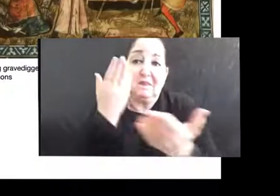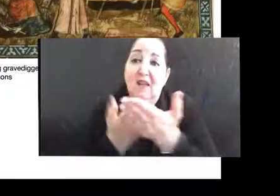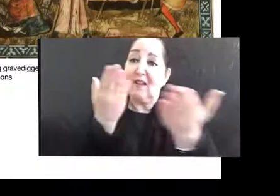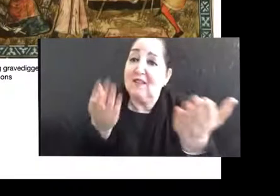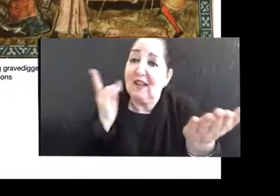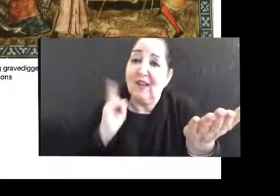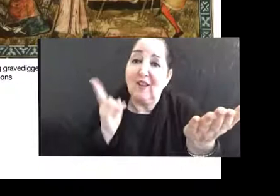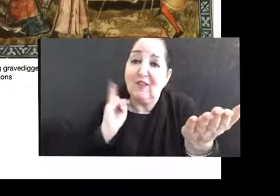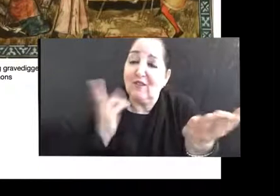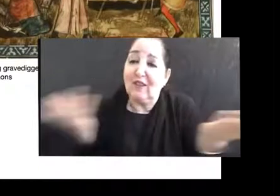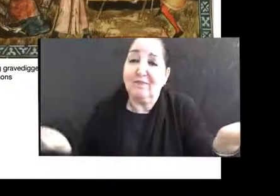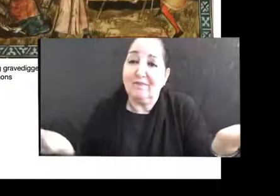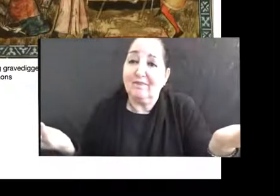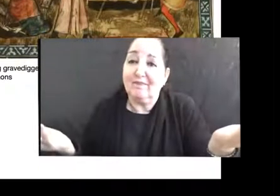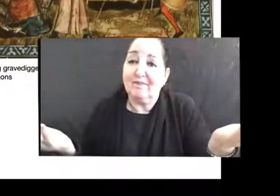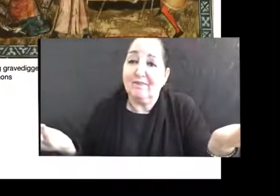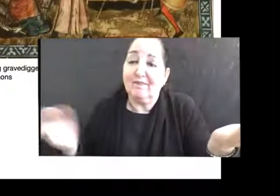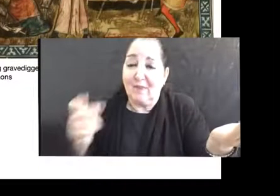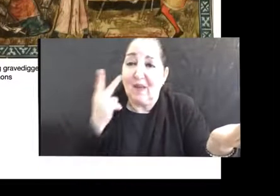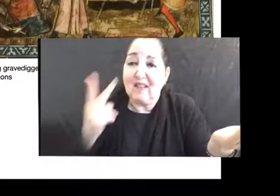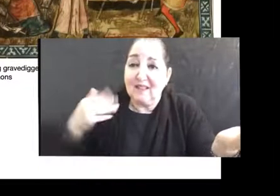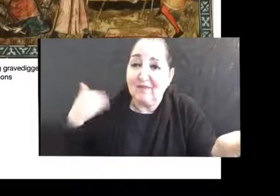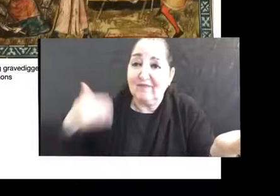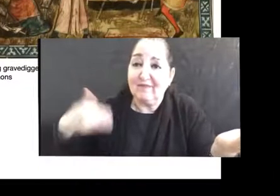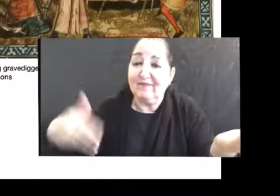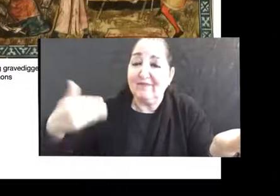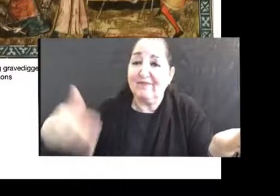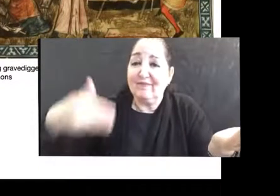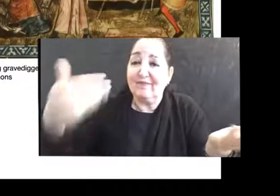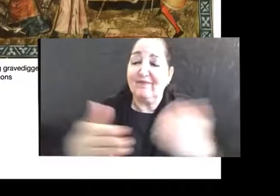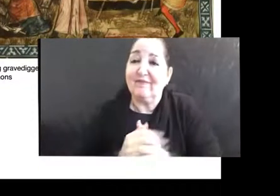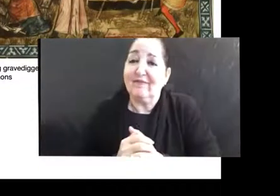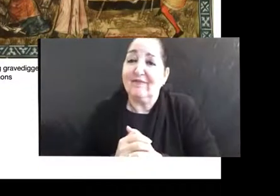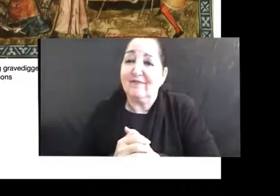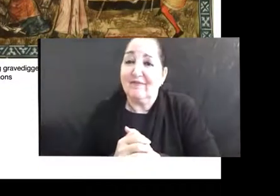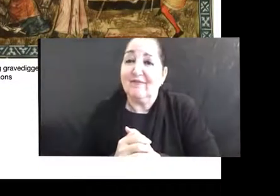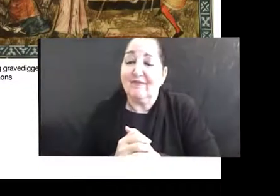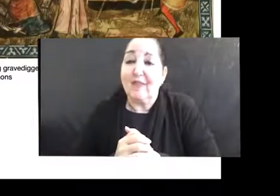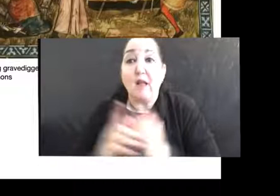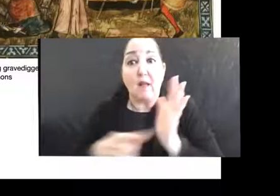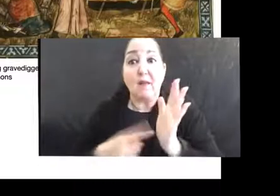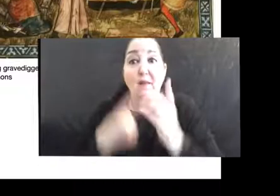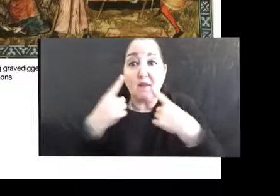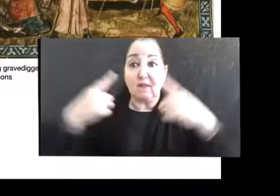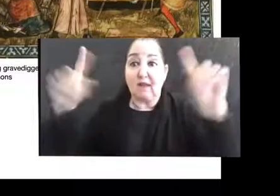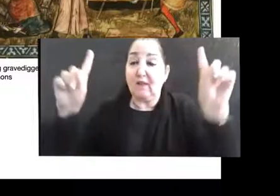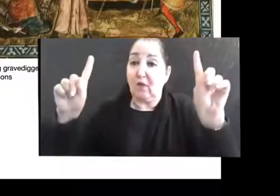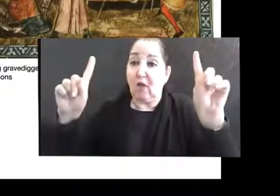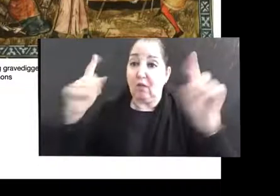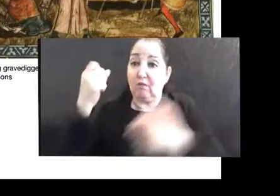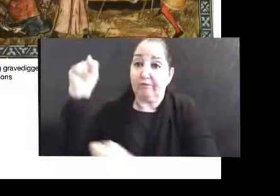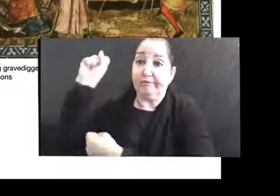as evidenced essentially by history, reading it via a materialist lens, very successful at